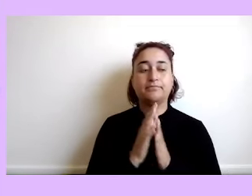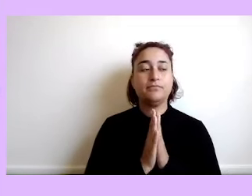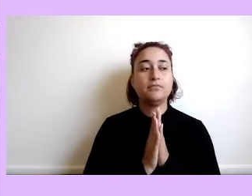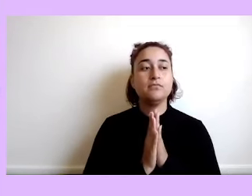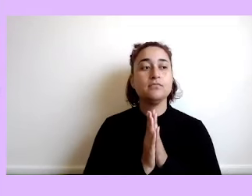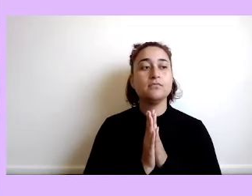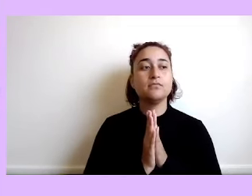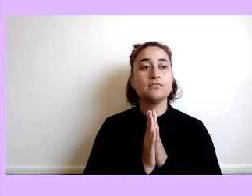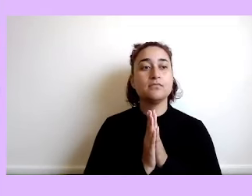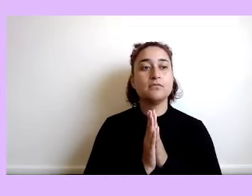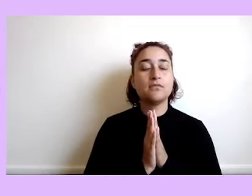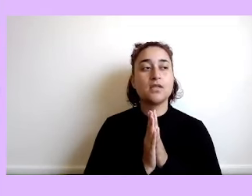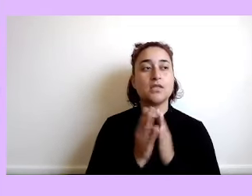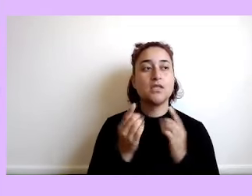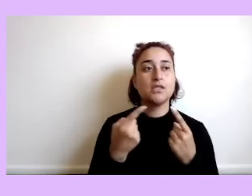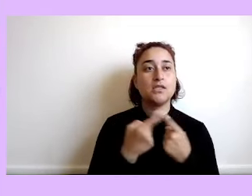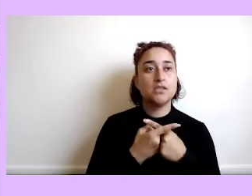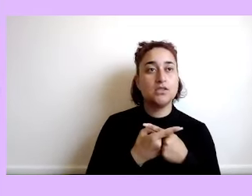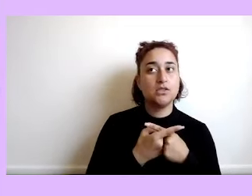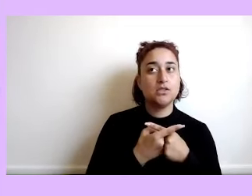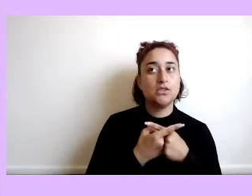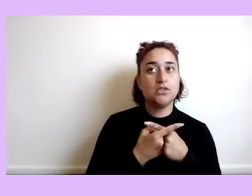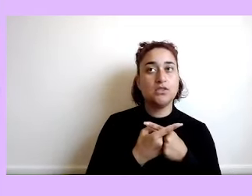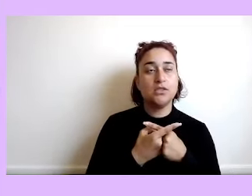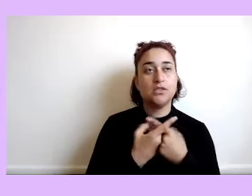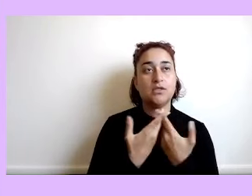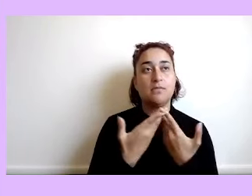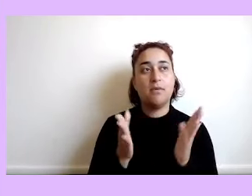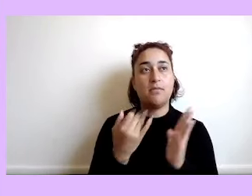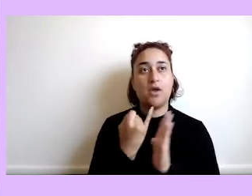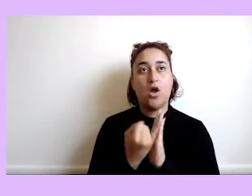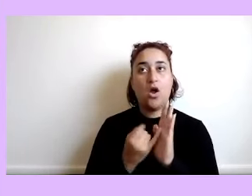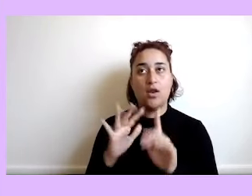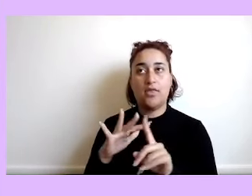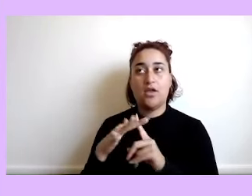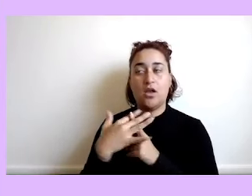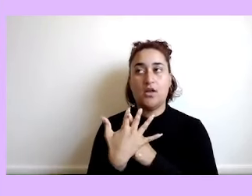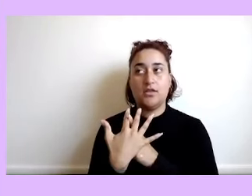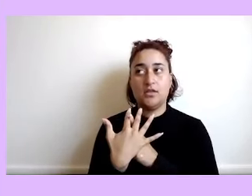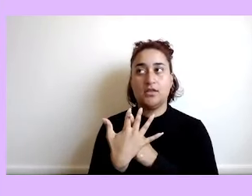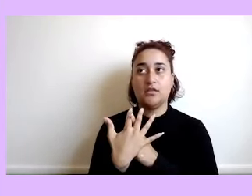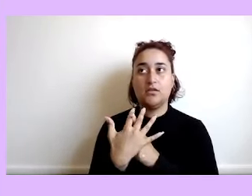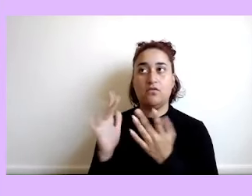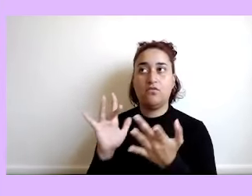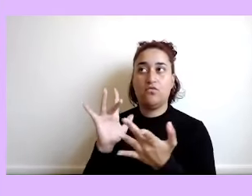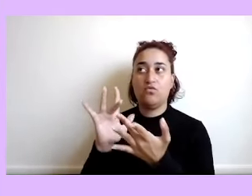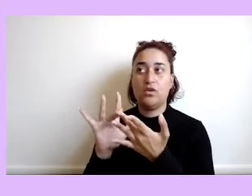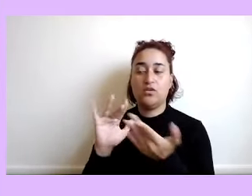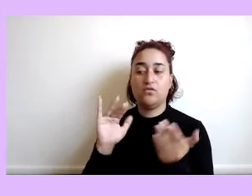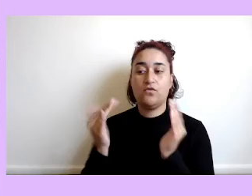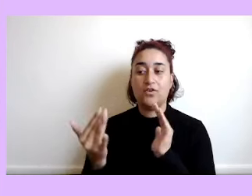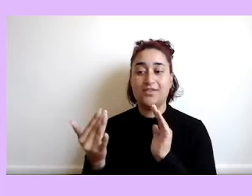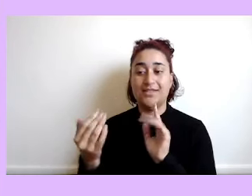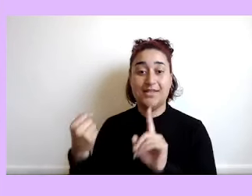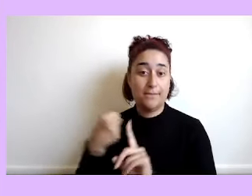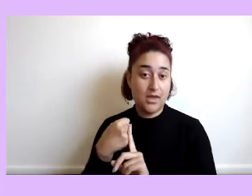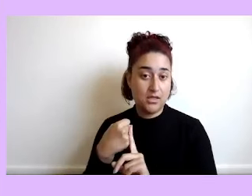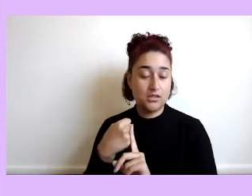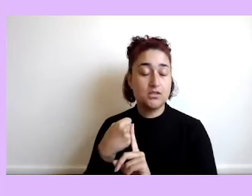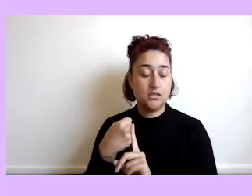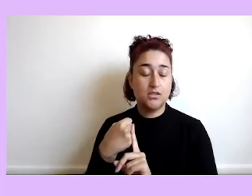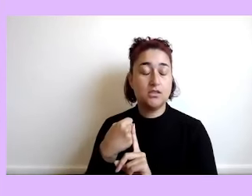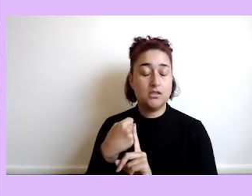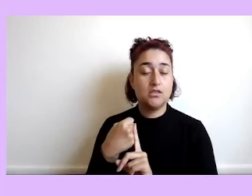the tension around public art in the context of reach versus impact. And kind